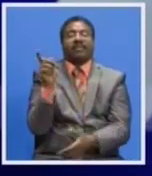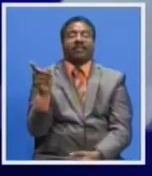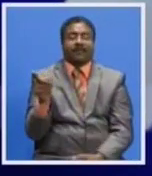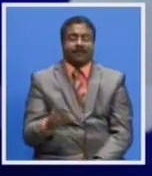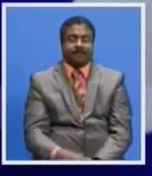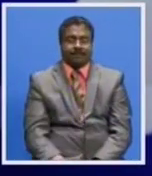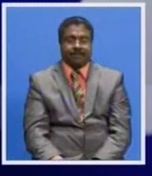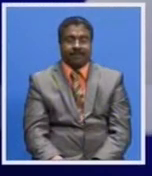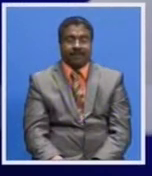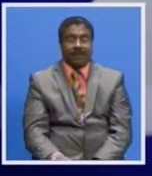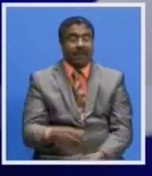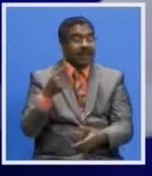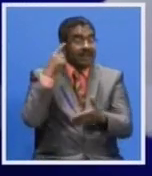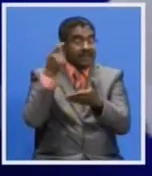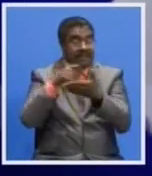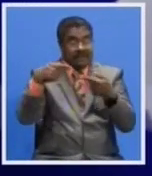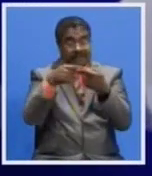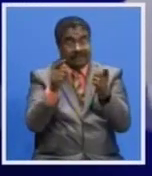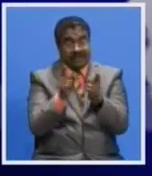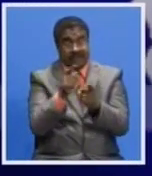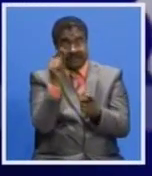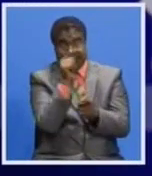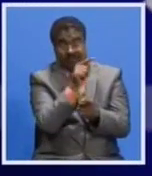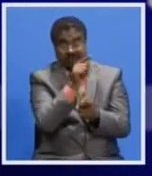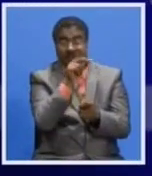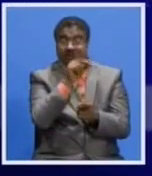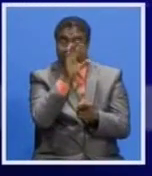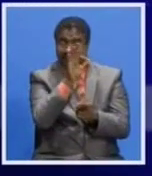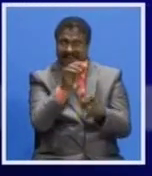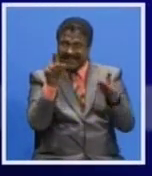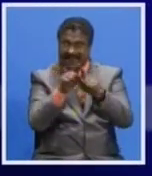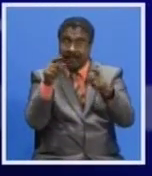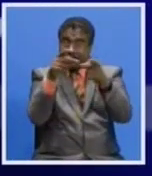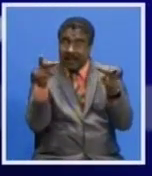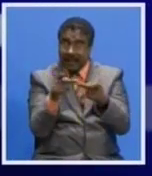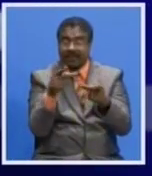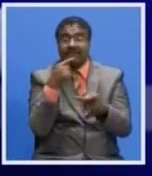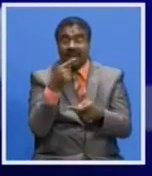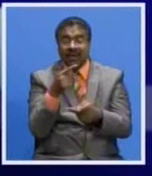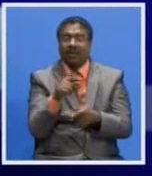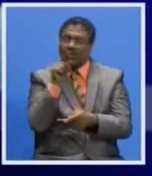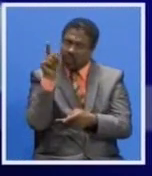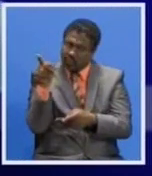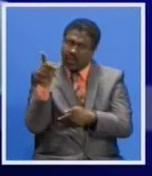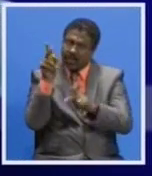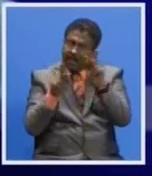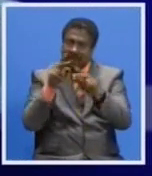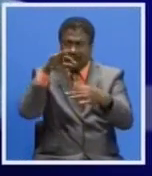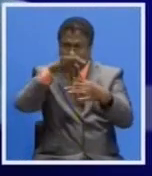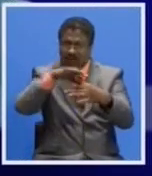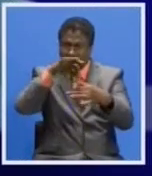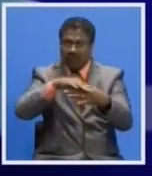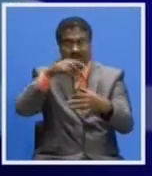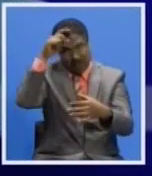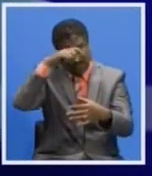Speaking at the same event, PF Secretary General Davis Mwila urged the people of Katuba to vote wisely. And Kawe